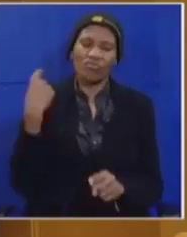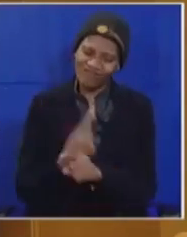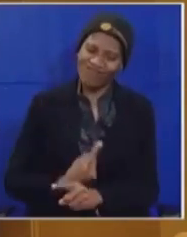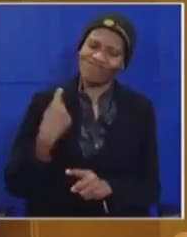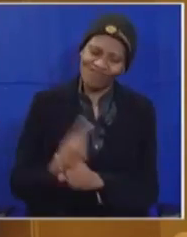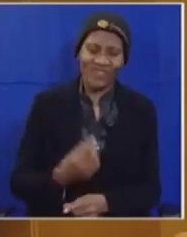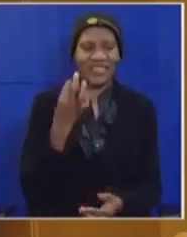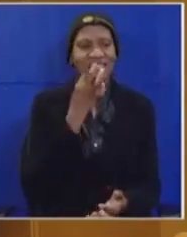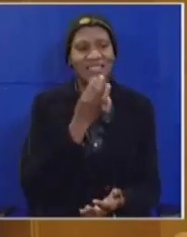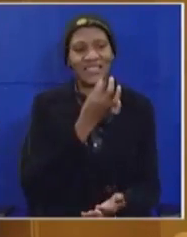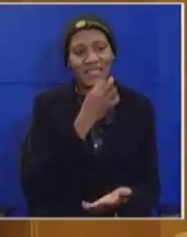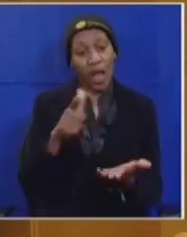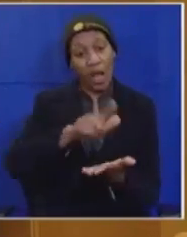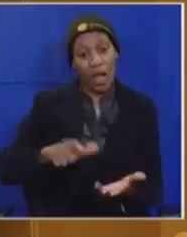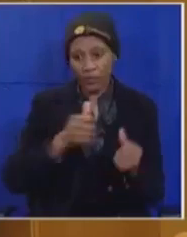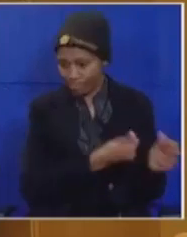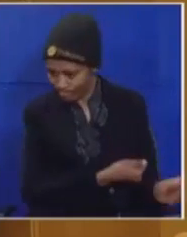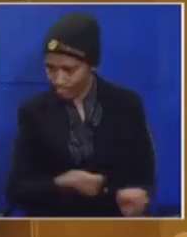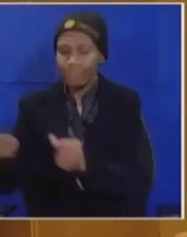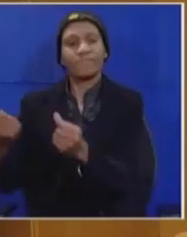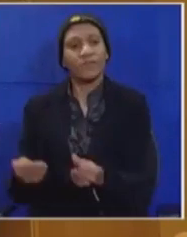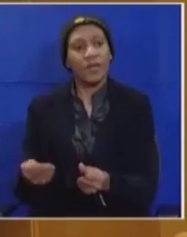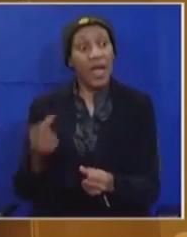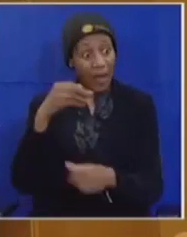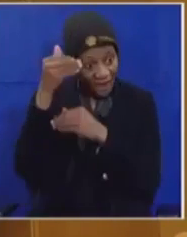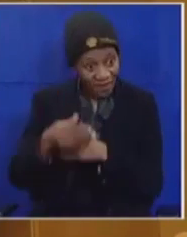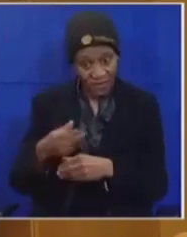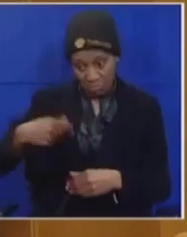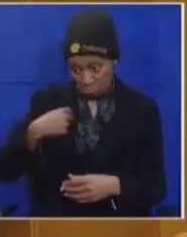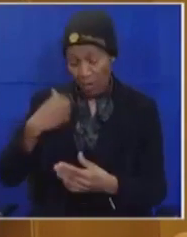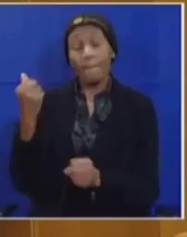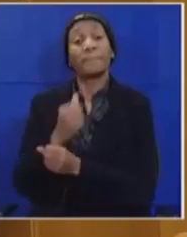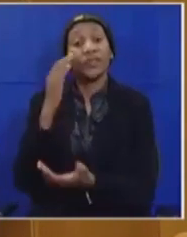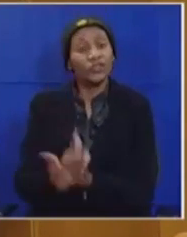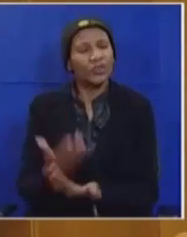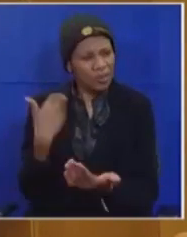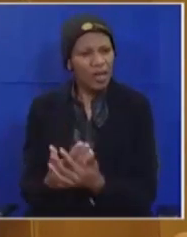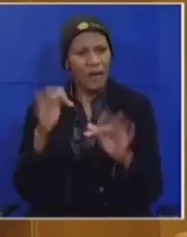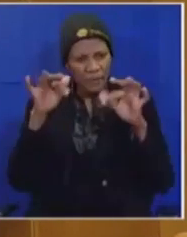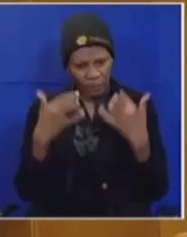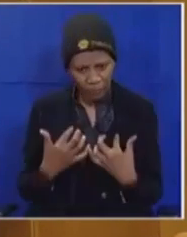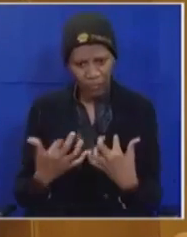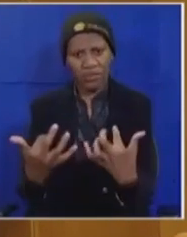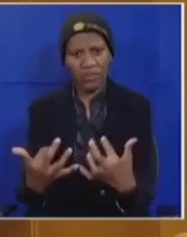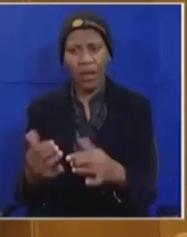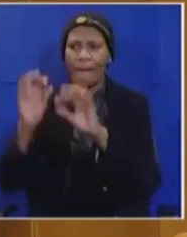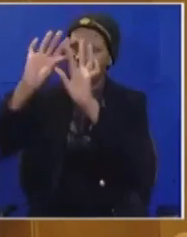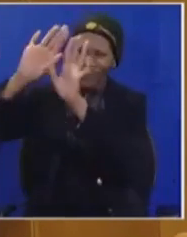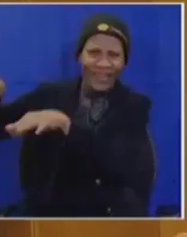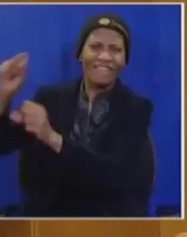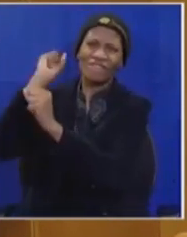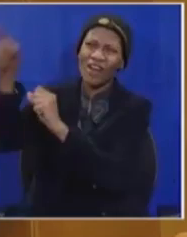hand over these pieces of land so that we can ensure that South Africans who want to live closer to the city can